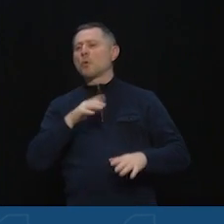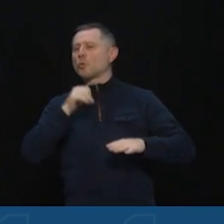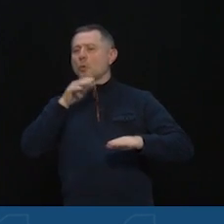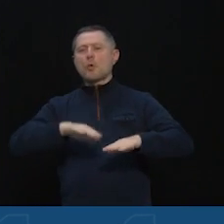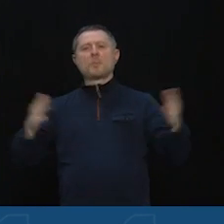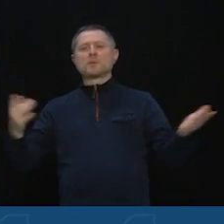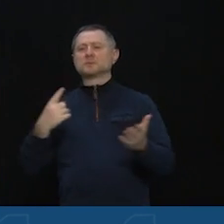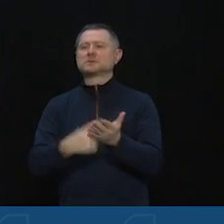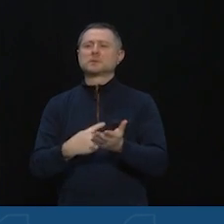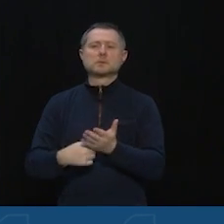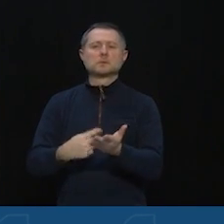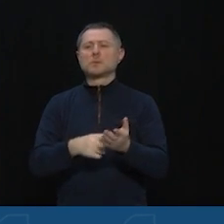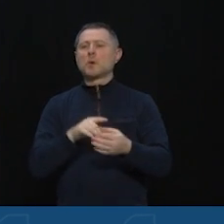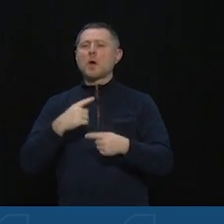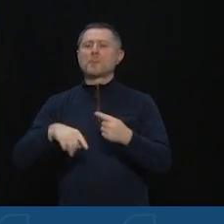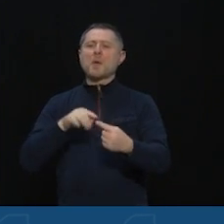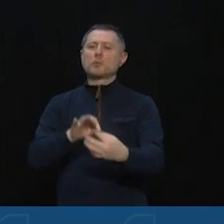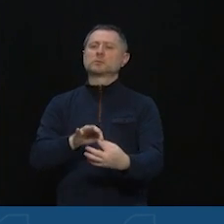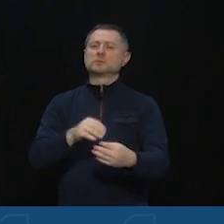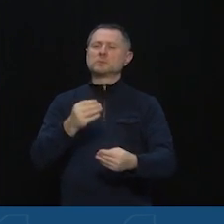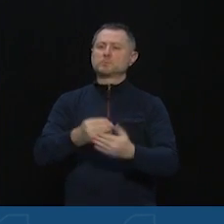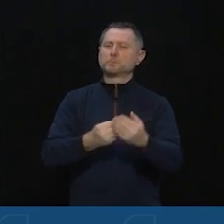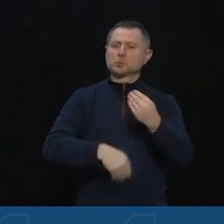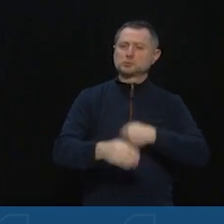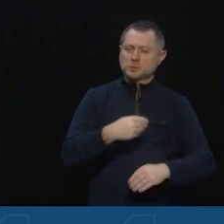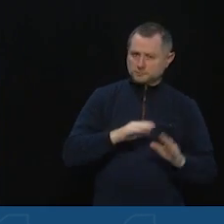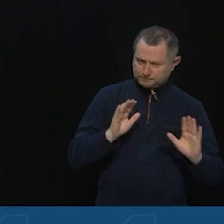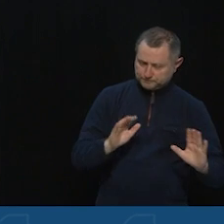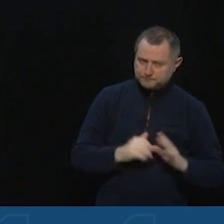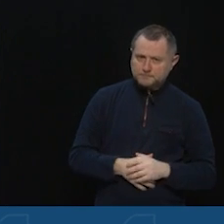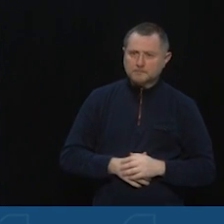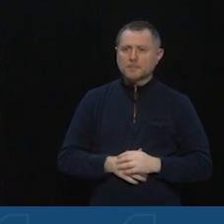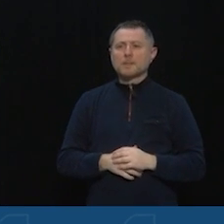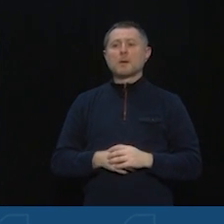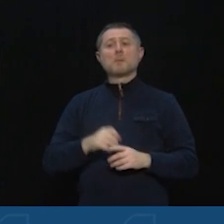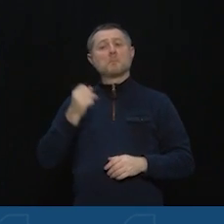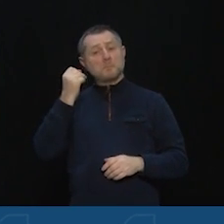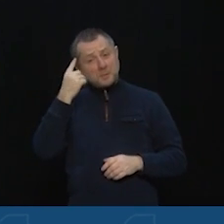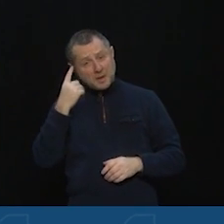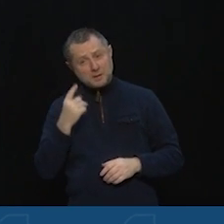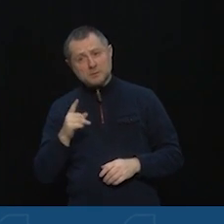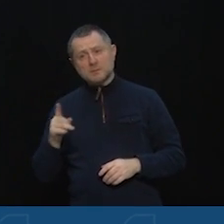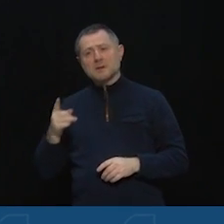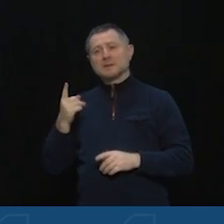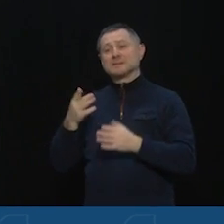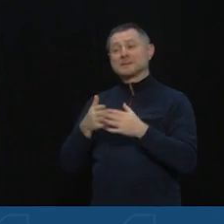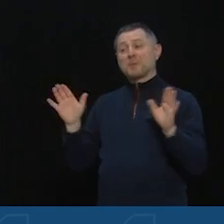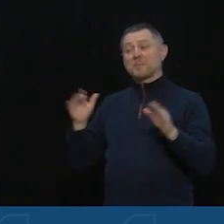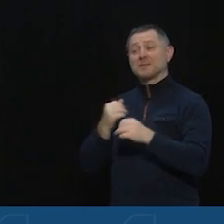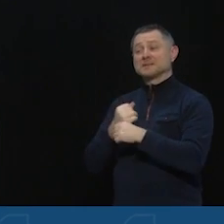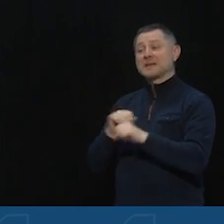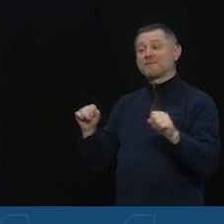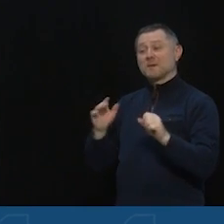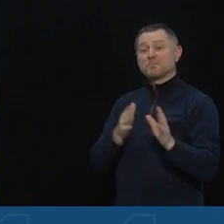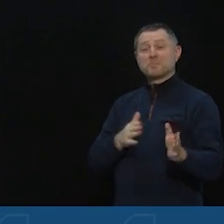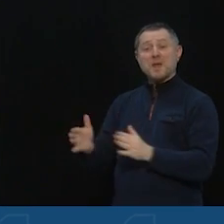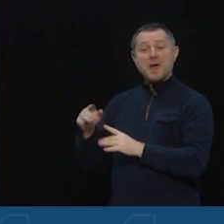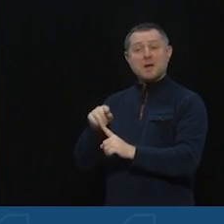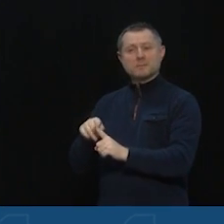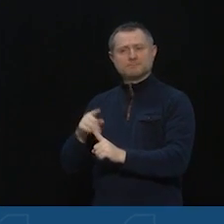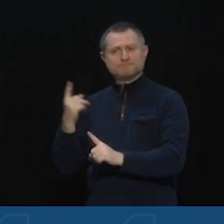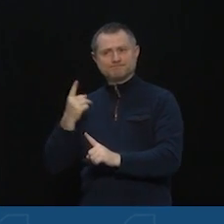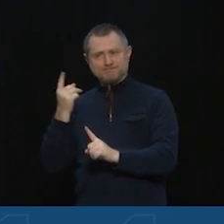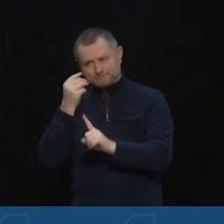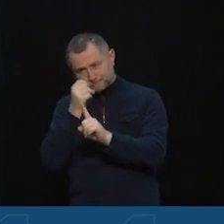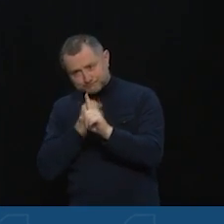through the media, but a 10-point public safety plan attributed to you was leaked to the media. Can you confirm that you are pushing for